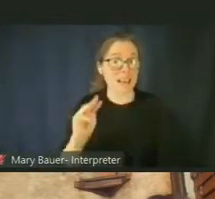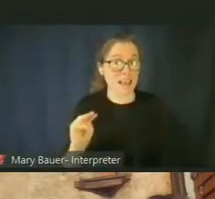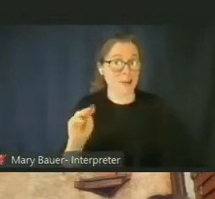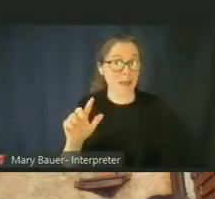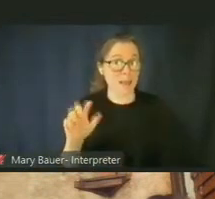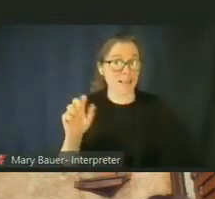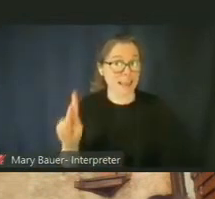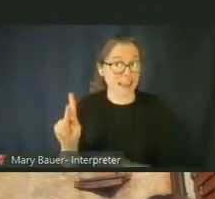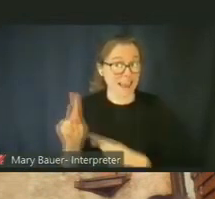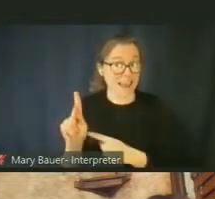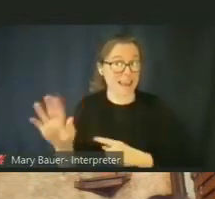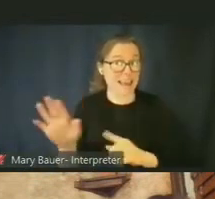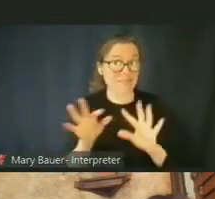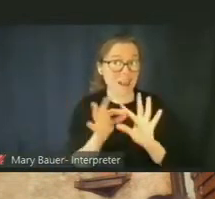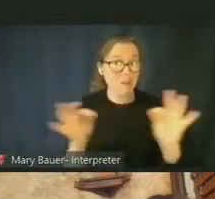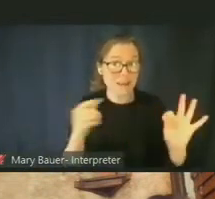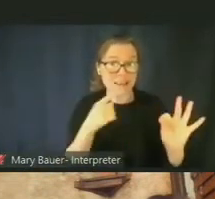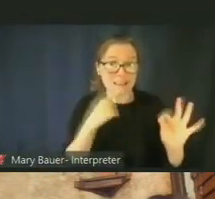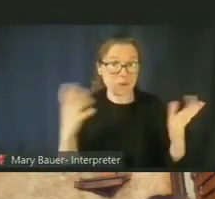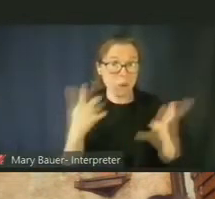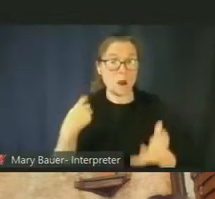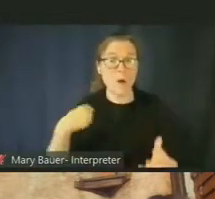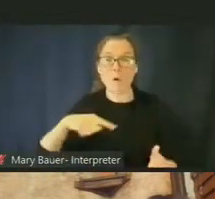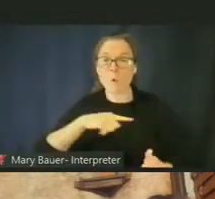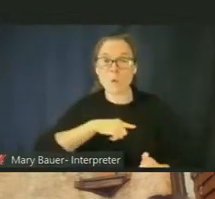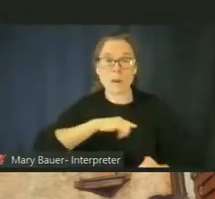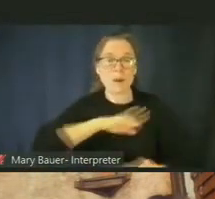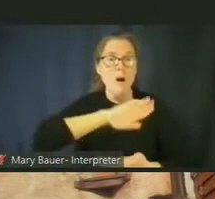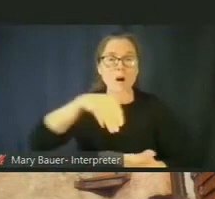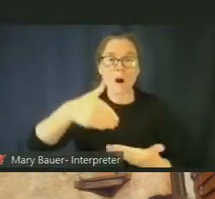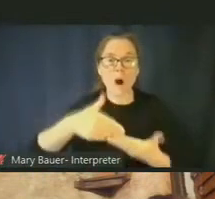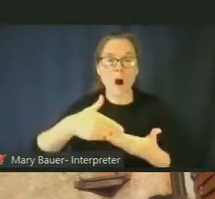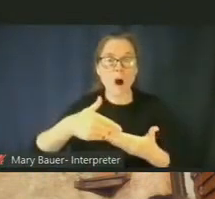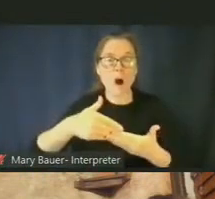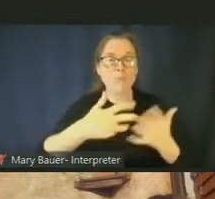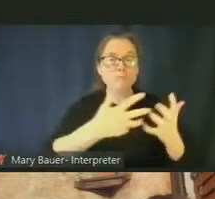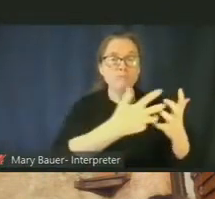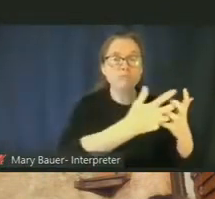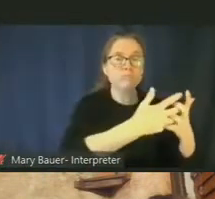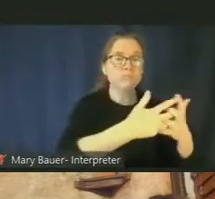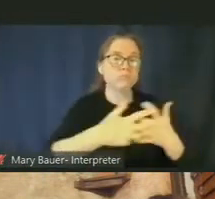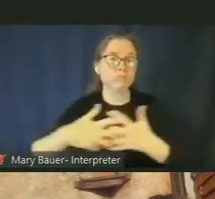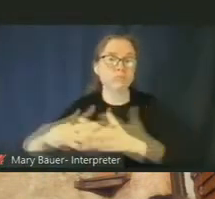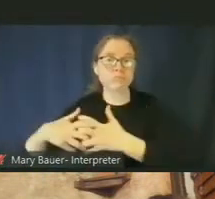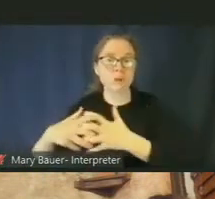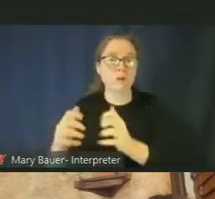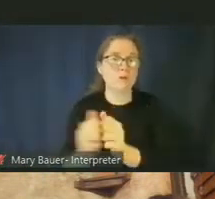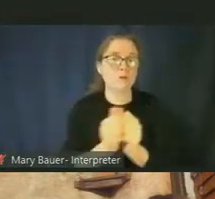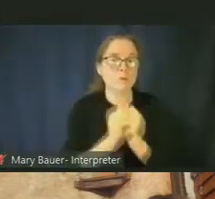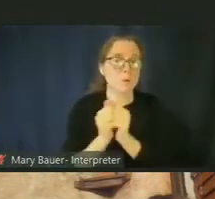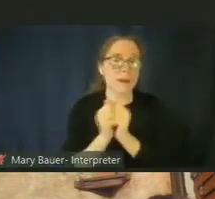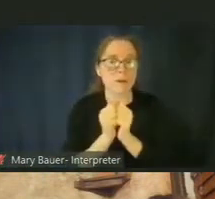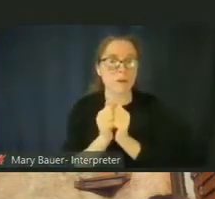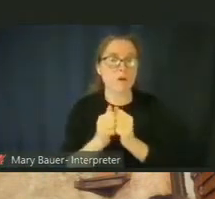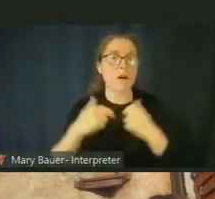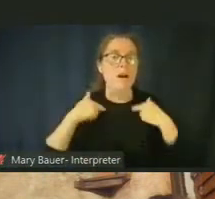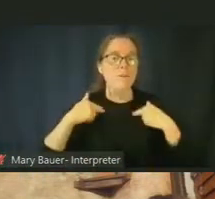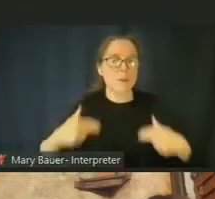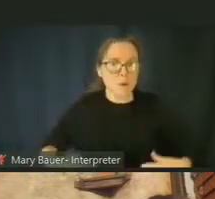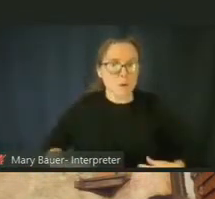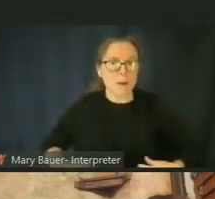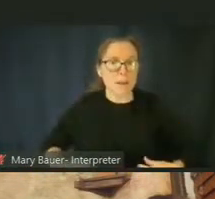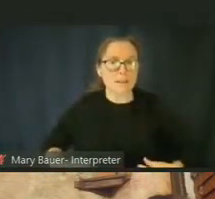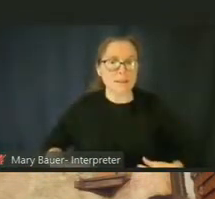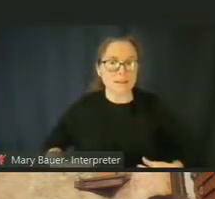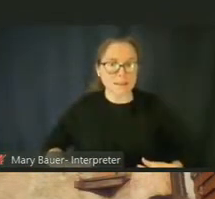are all part of this interconnected fabric of humanity, and it will continue to